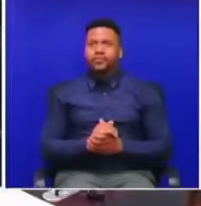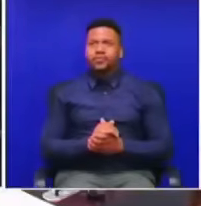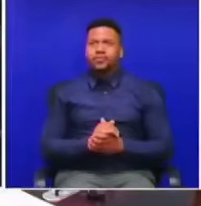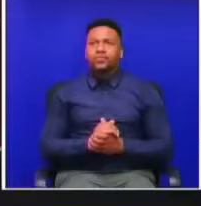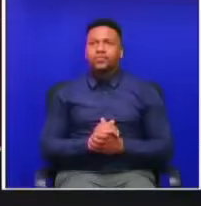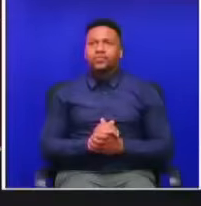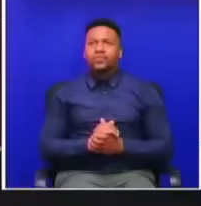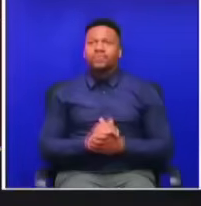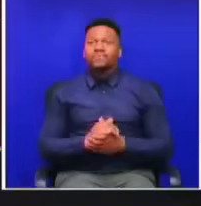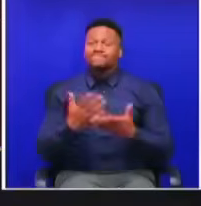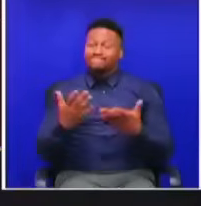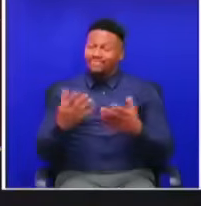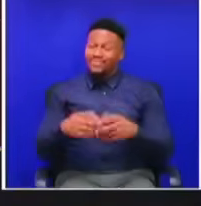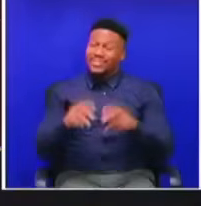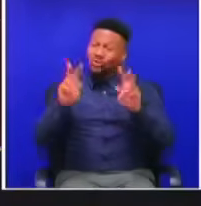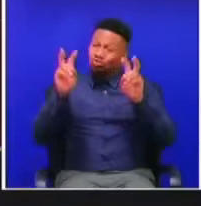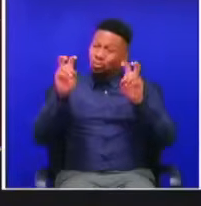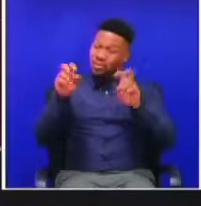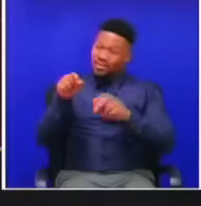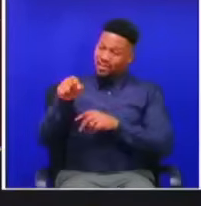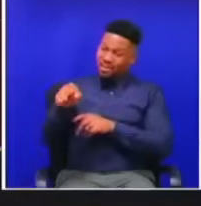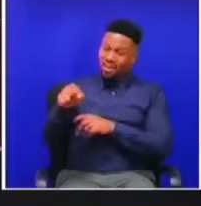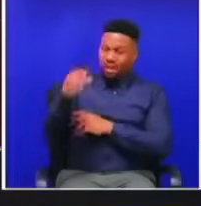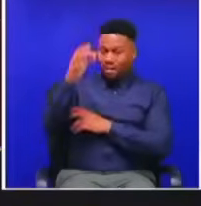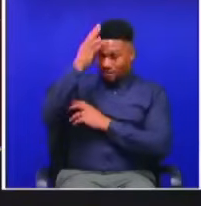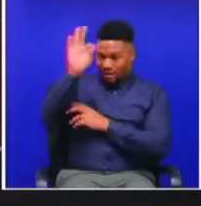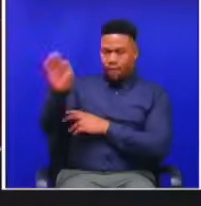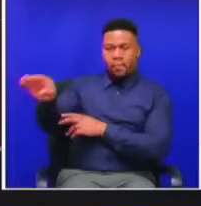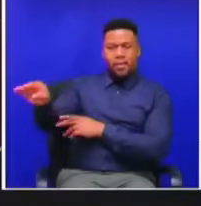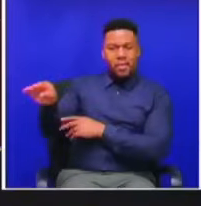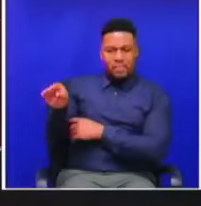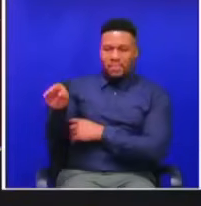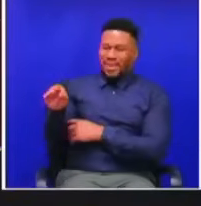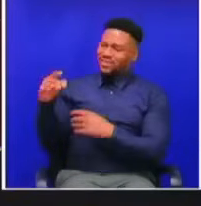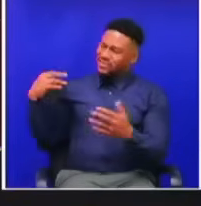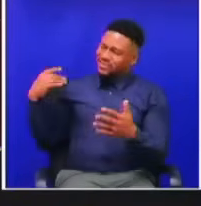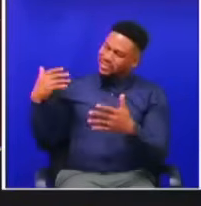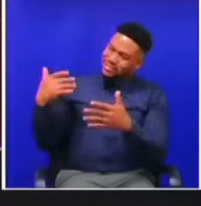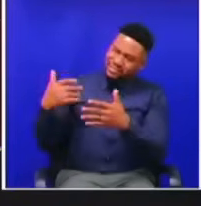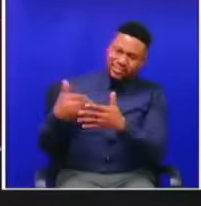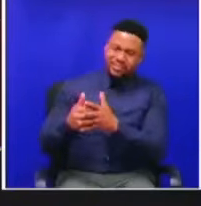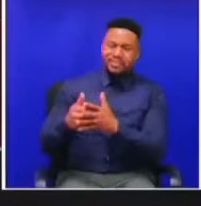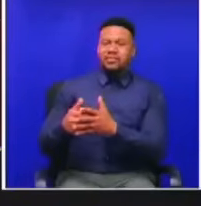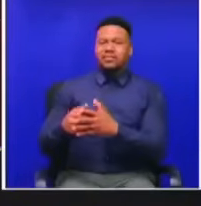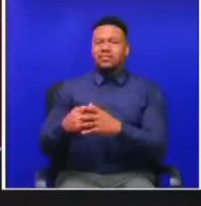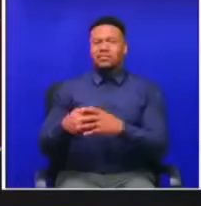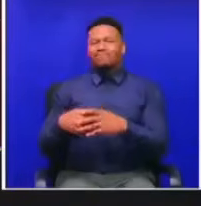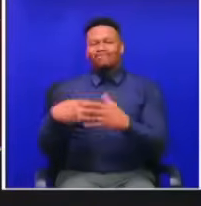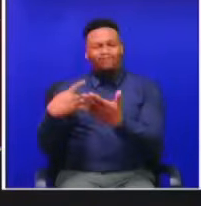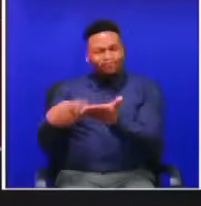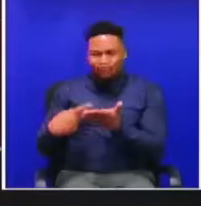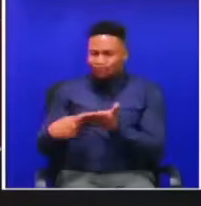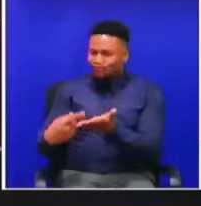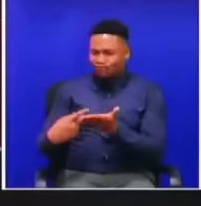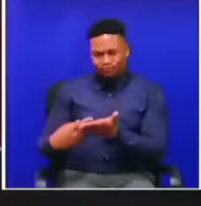a state bank has been a topic of great discussion amongst all of us. And there is general agreement that